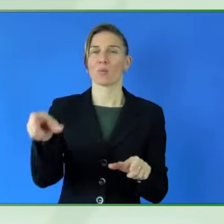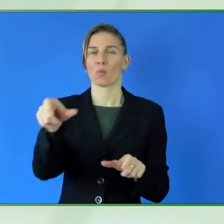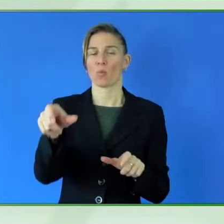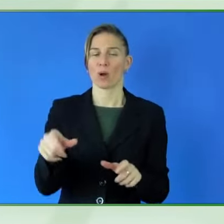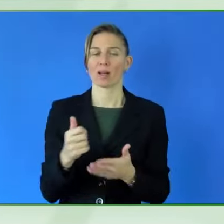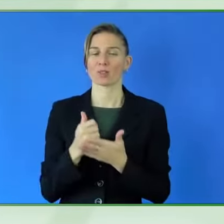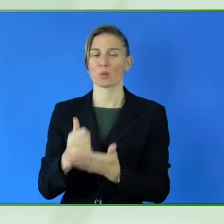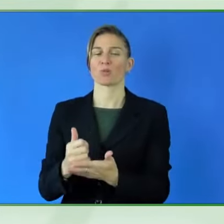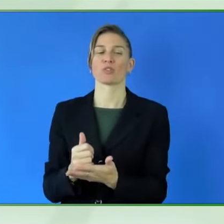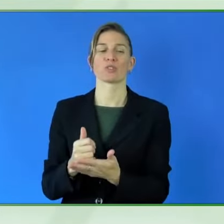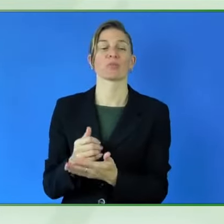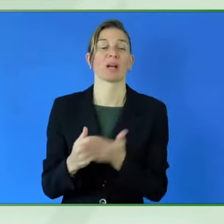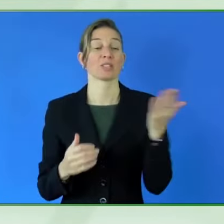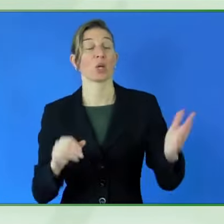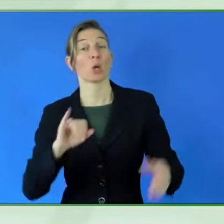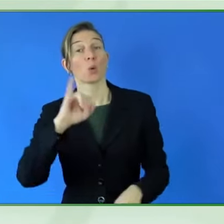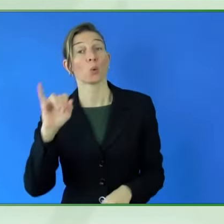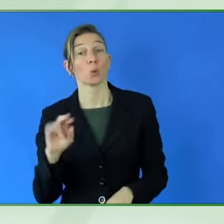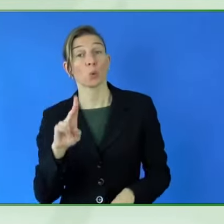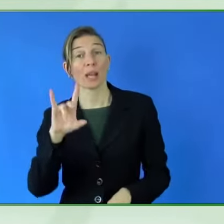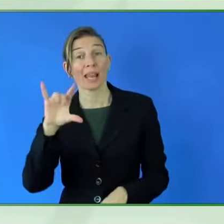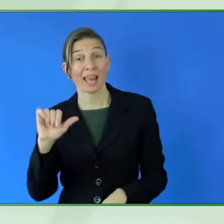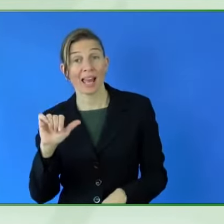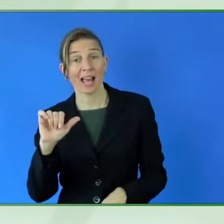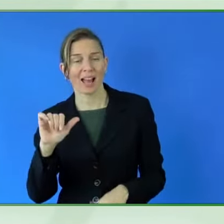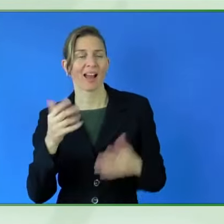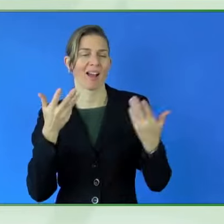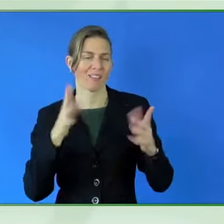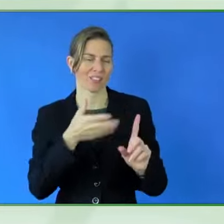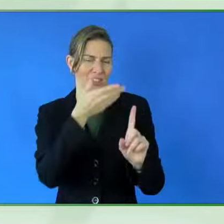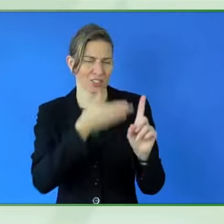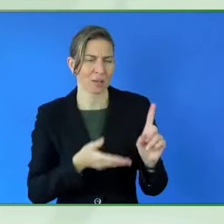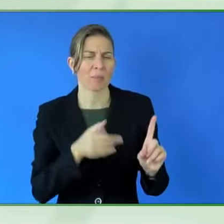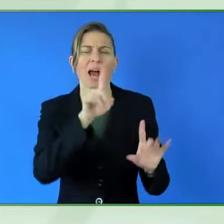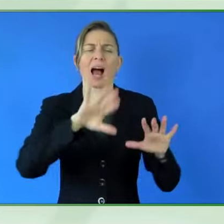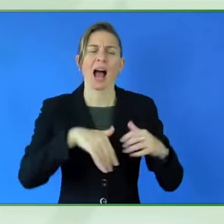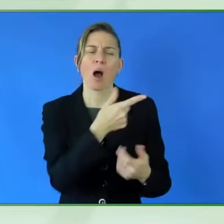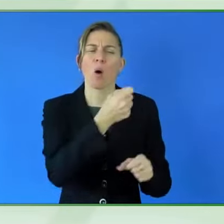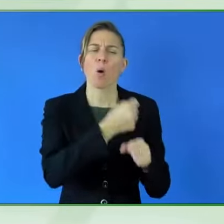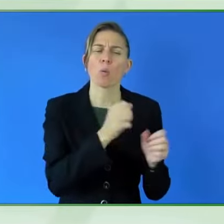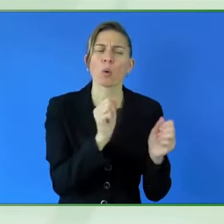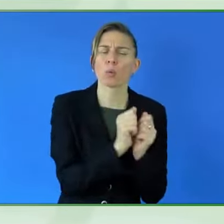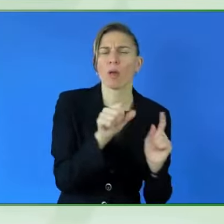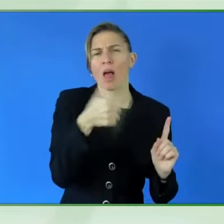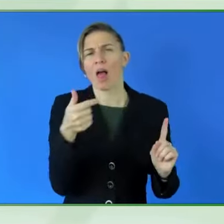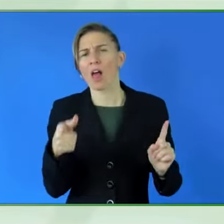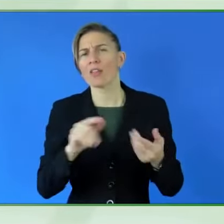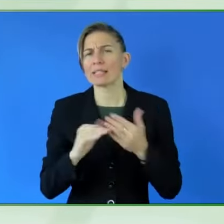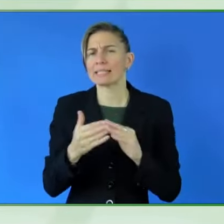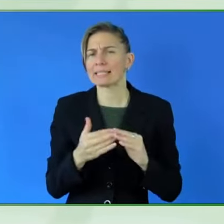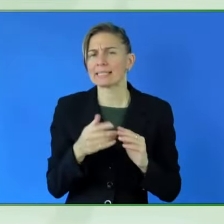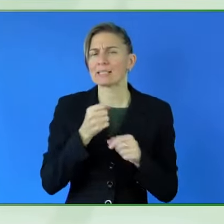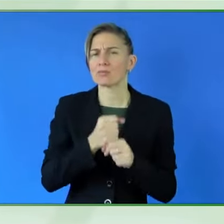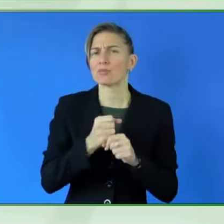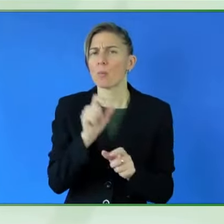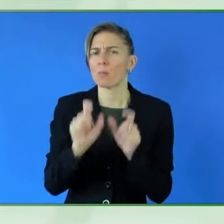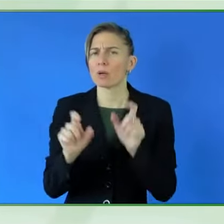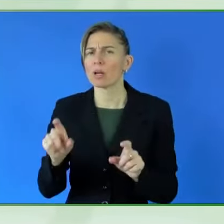yourself, and then, well, you did, but talk about how you're working with some of the other cities and country reps and maybe some of these other roles that are